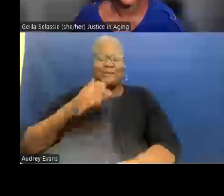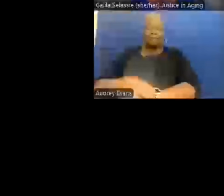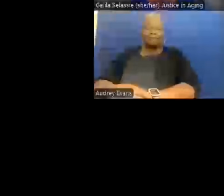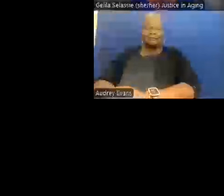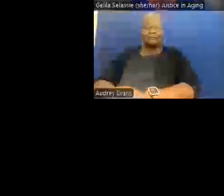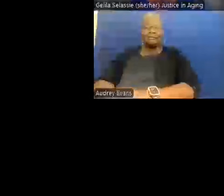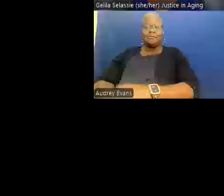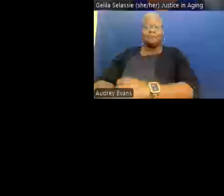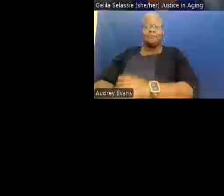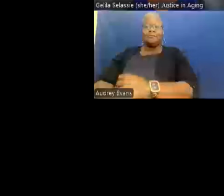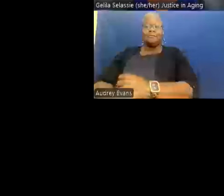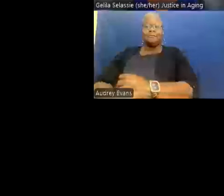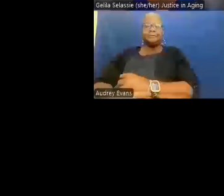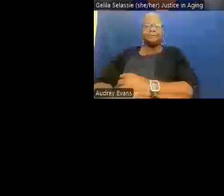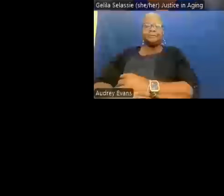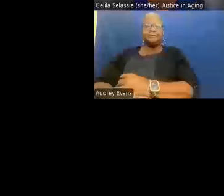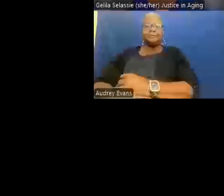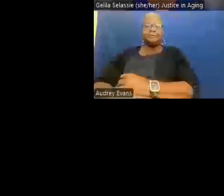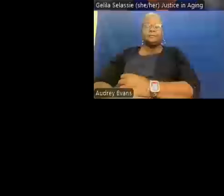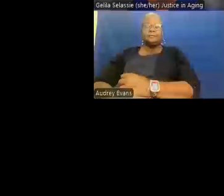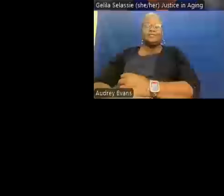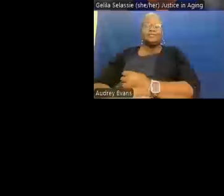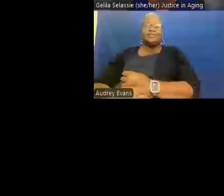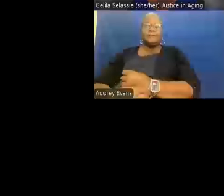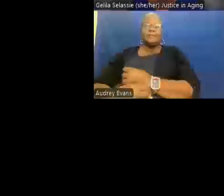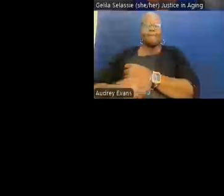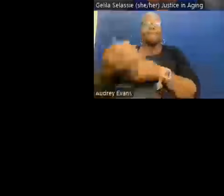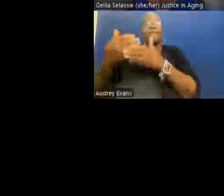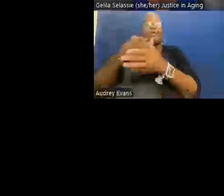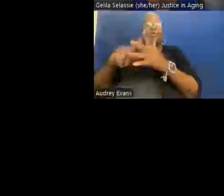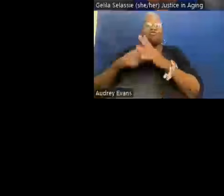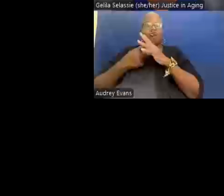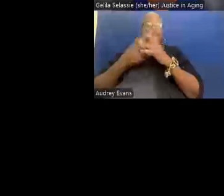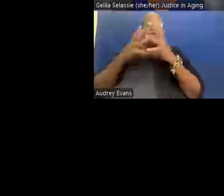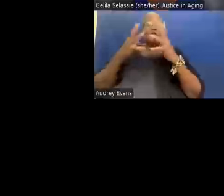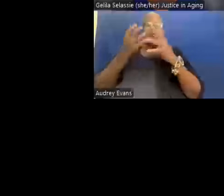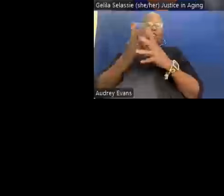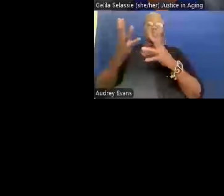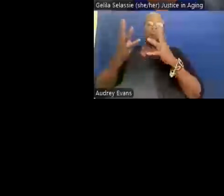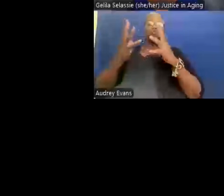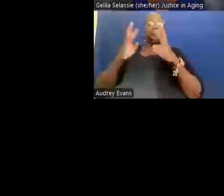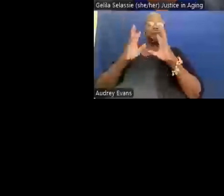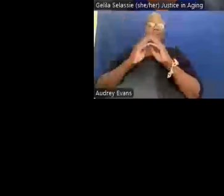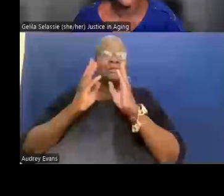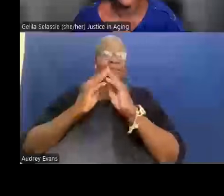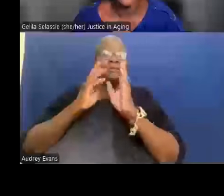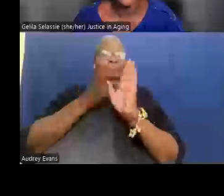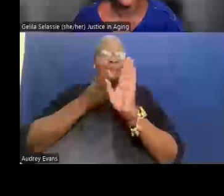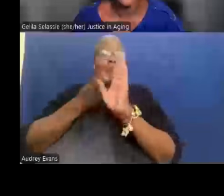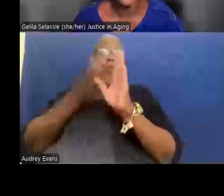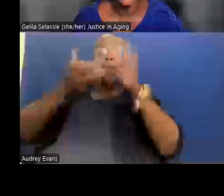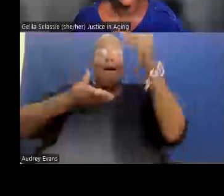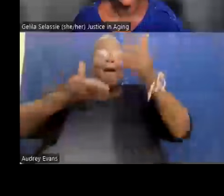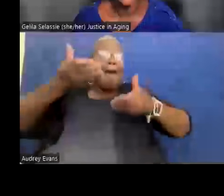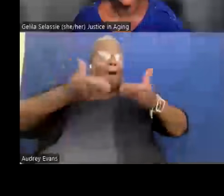So before we begin, I would like to go over a few webinar logistics. Again, welcome to all participants today.